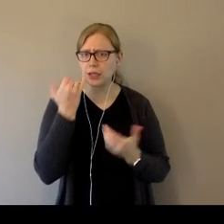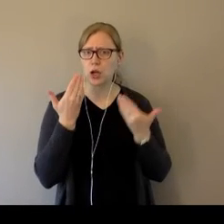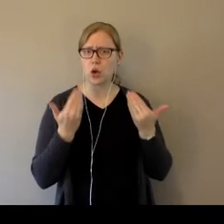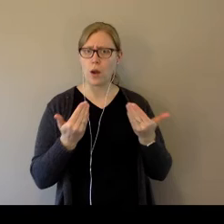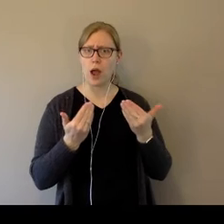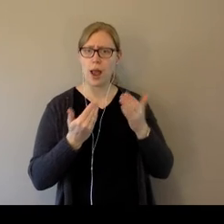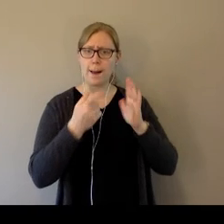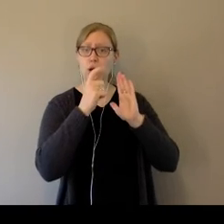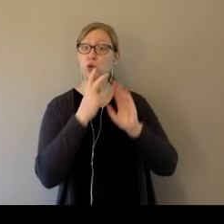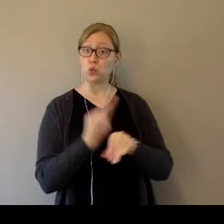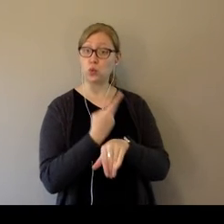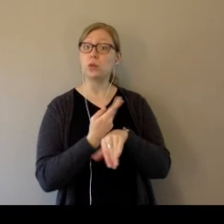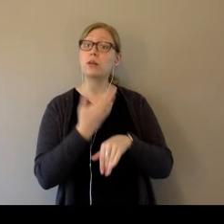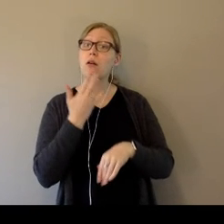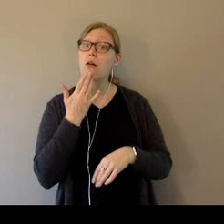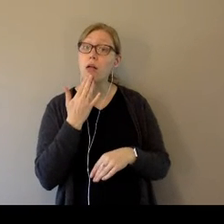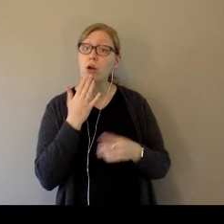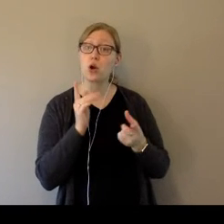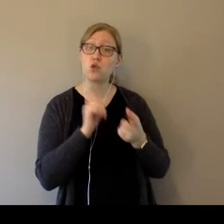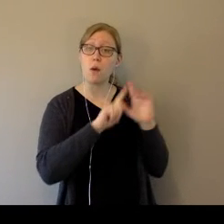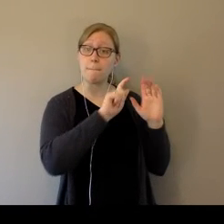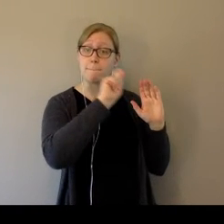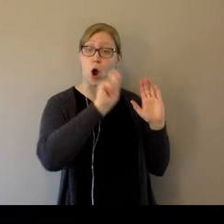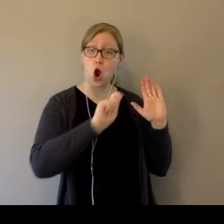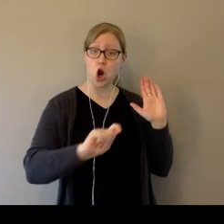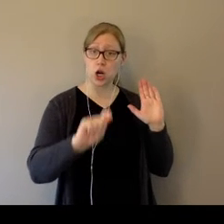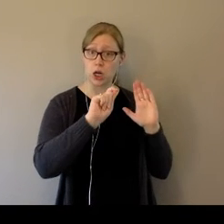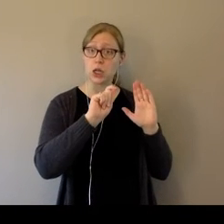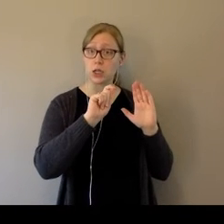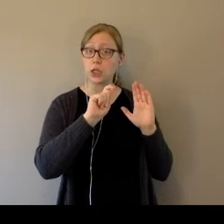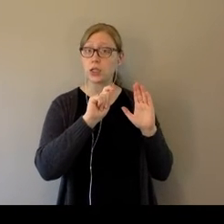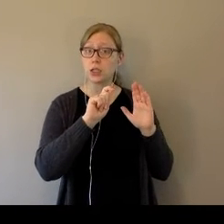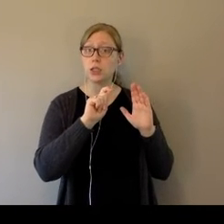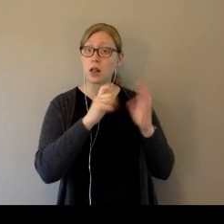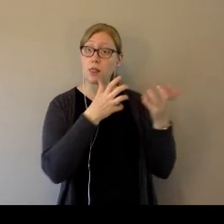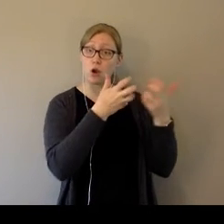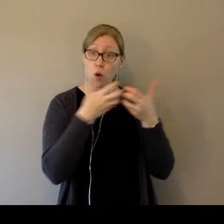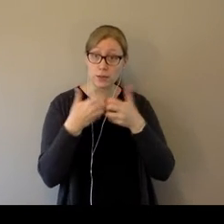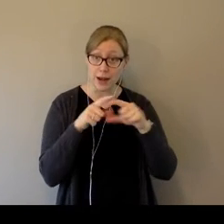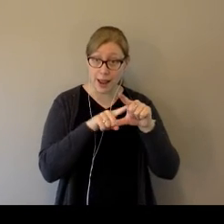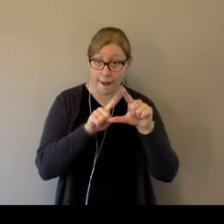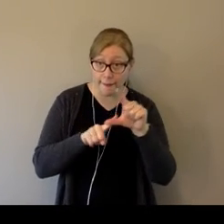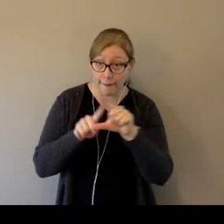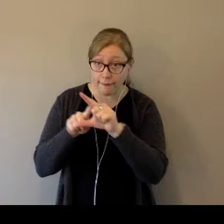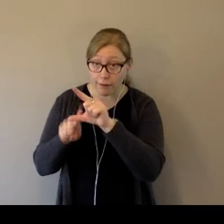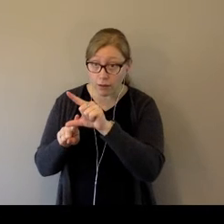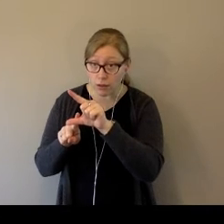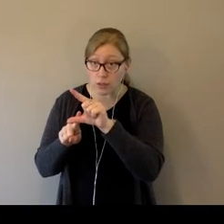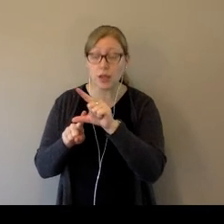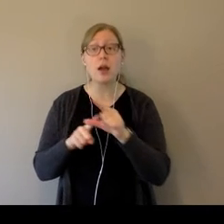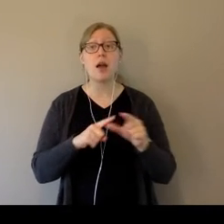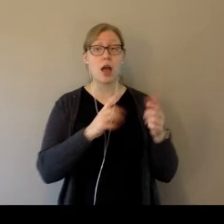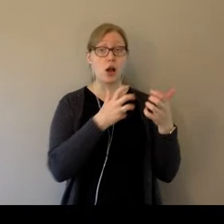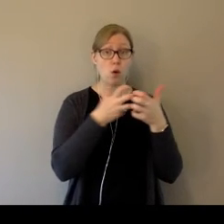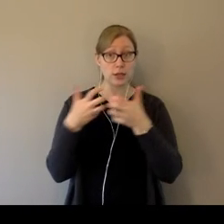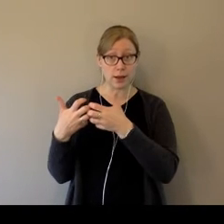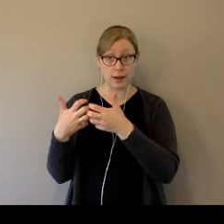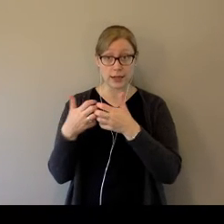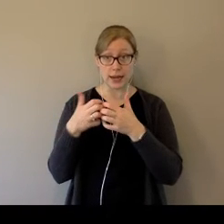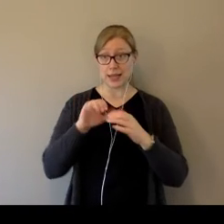use some color to mark the corresponding angles and corresponding sides. And so we